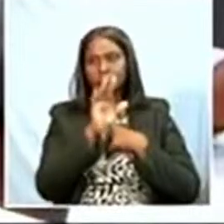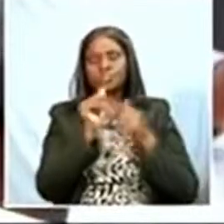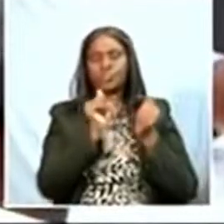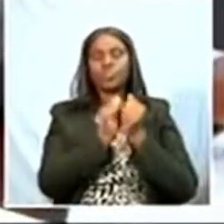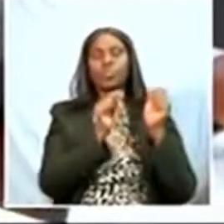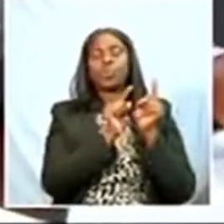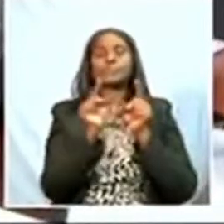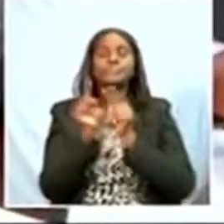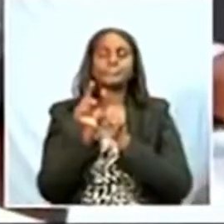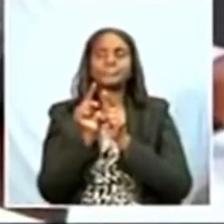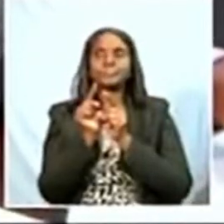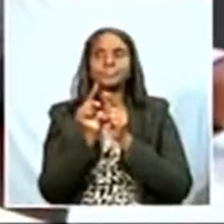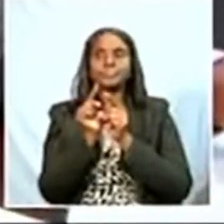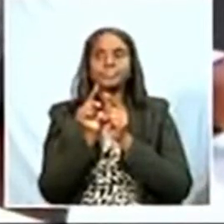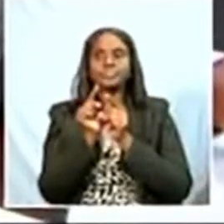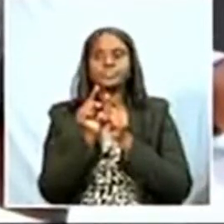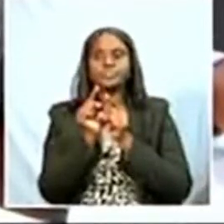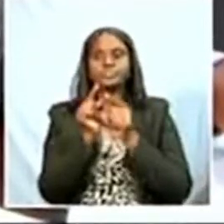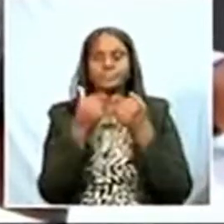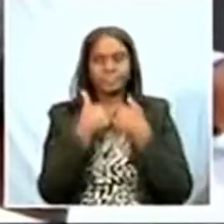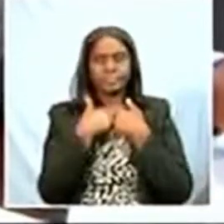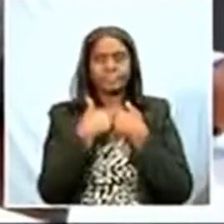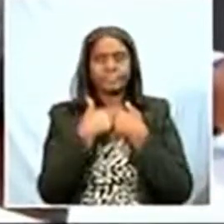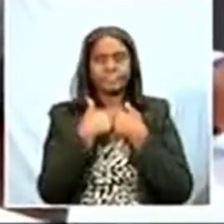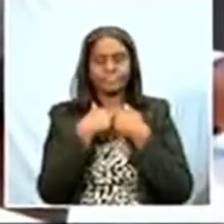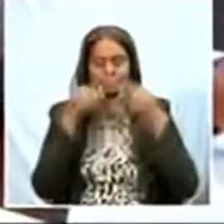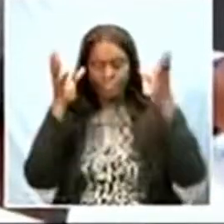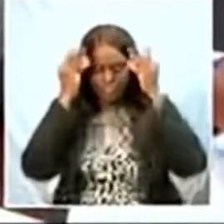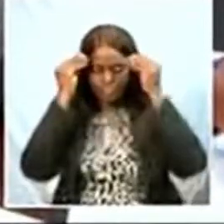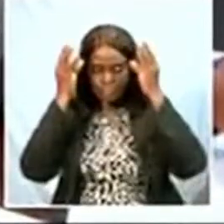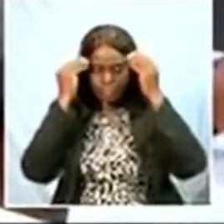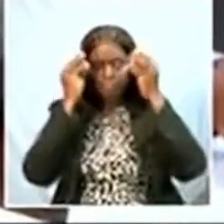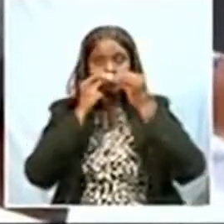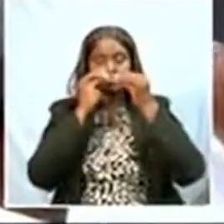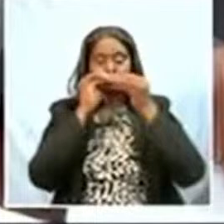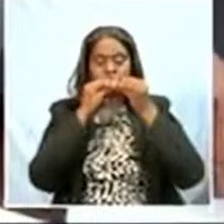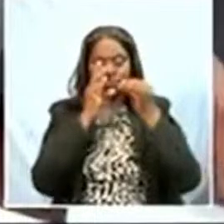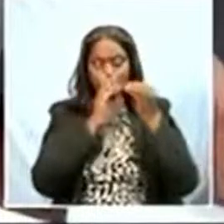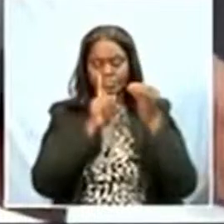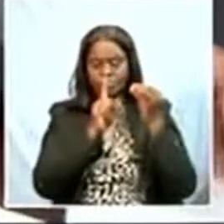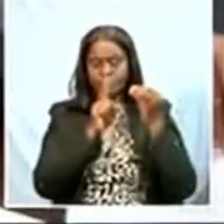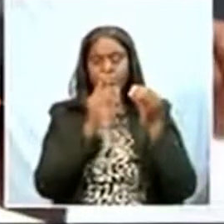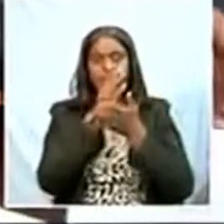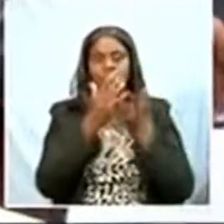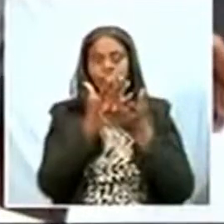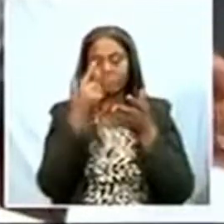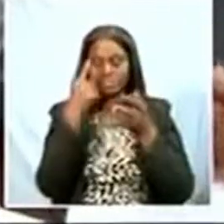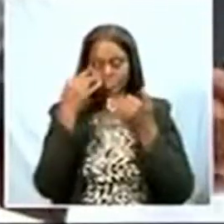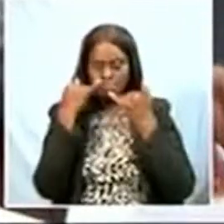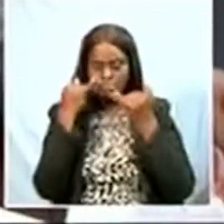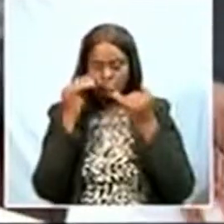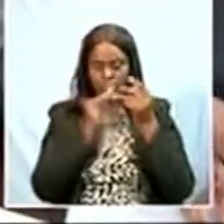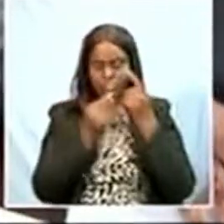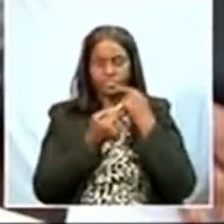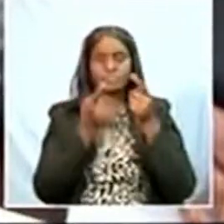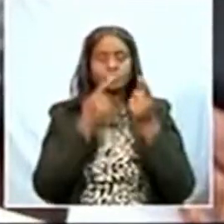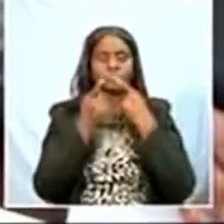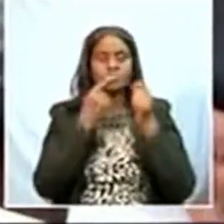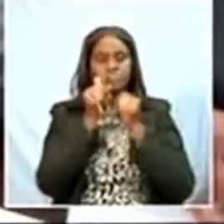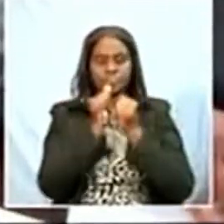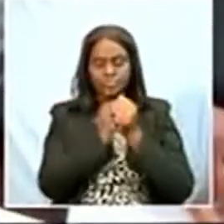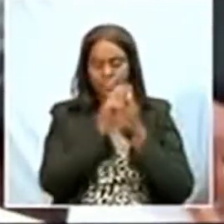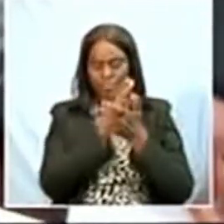also get the knowledge acquisition really. There was someone who was talking about why